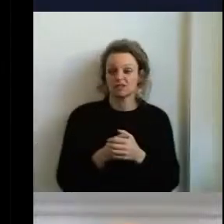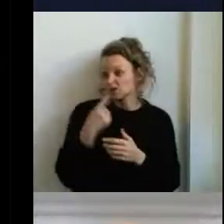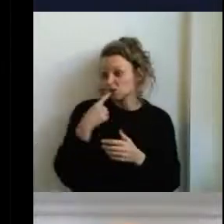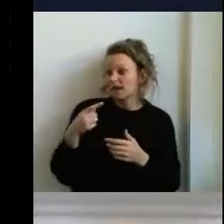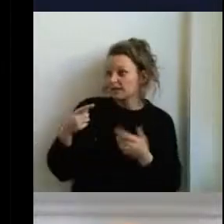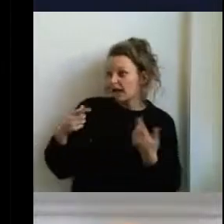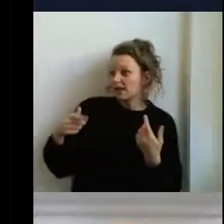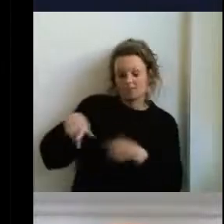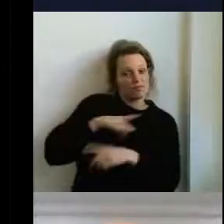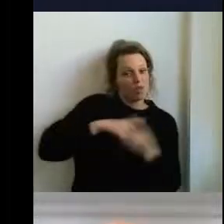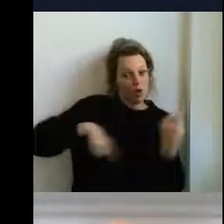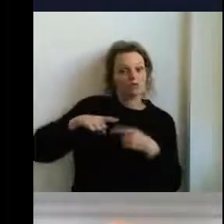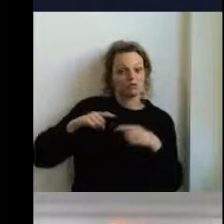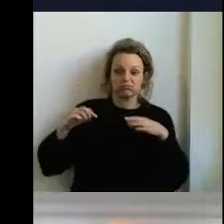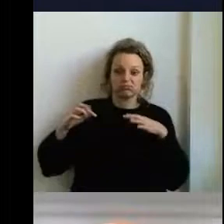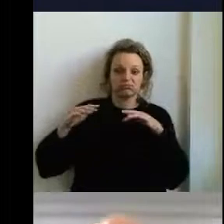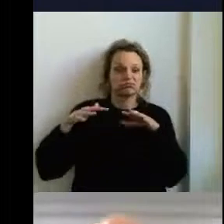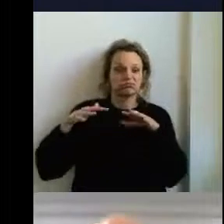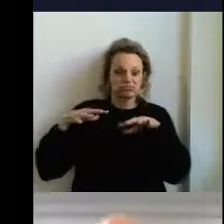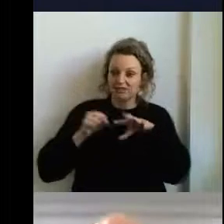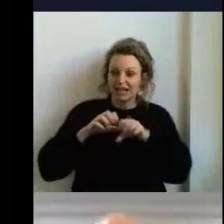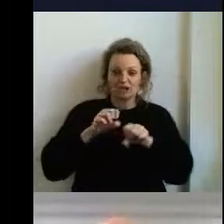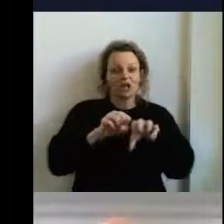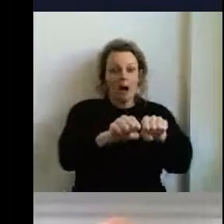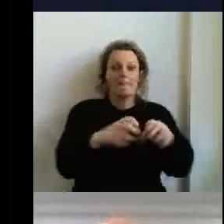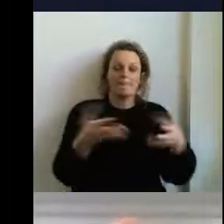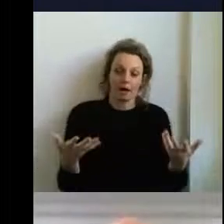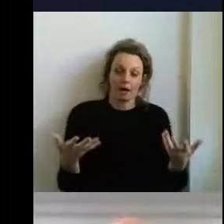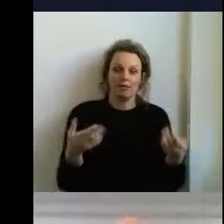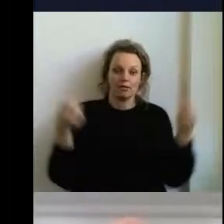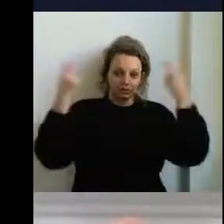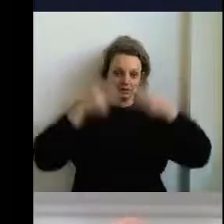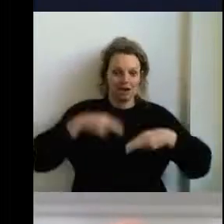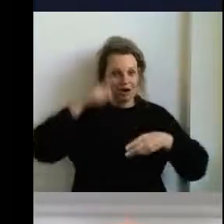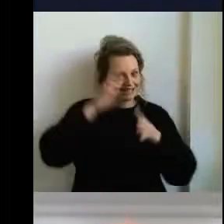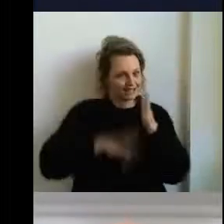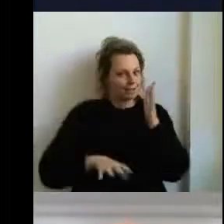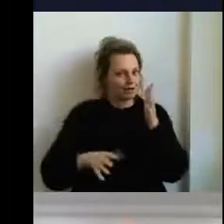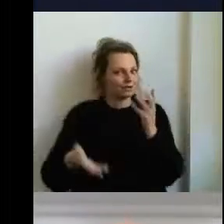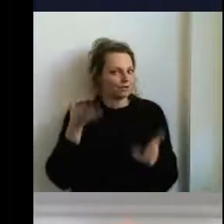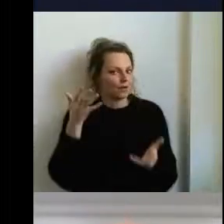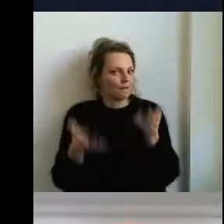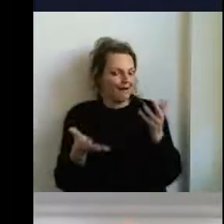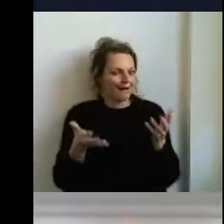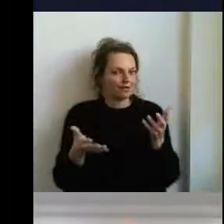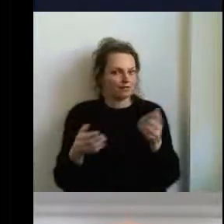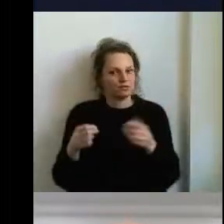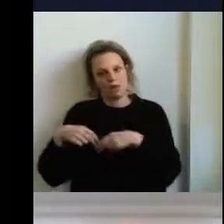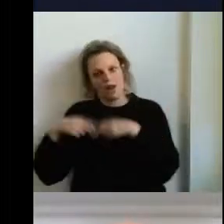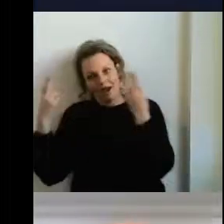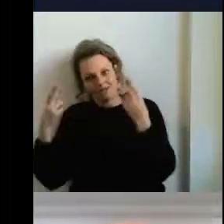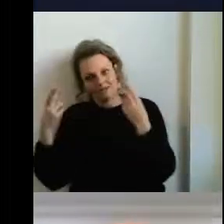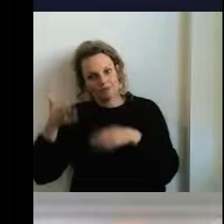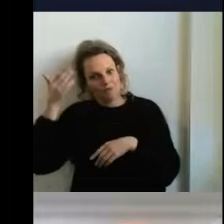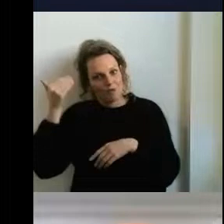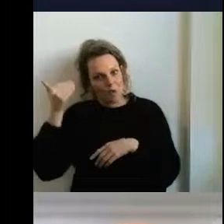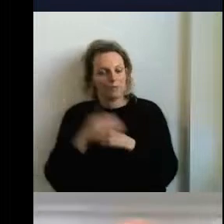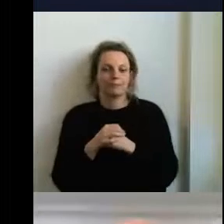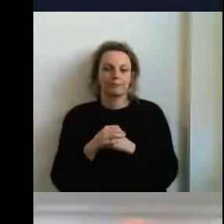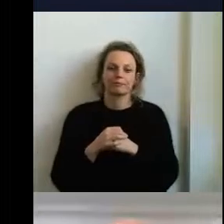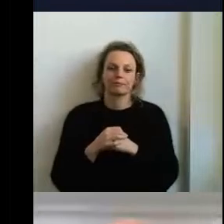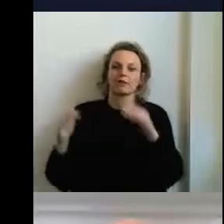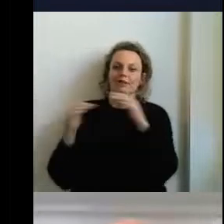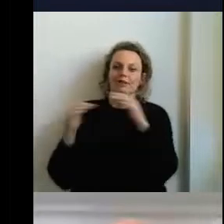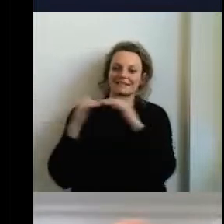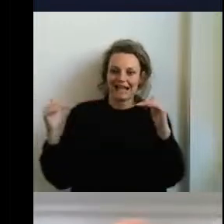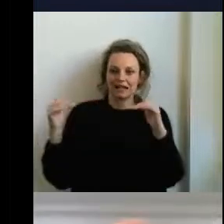a dark mode and a professional dark experience compared to light experience. I would argue as well, also the standard light experiences.